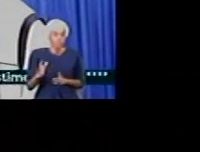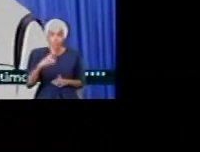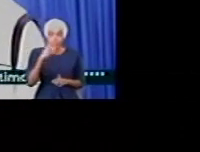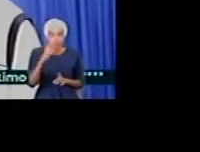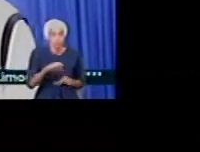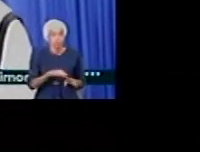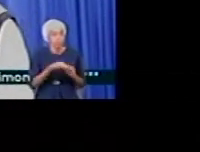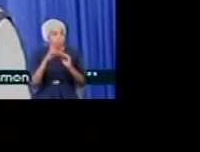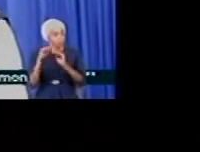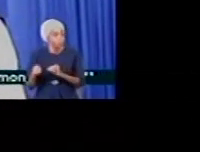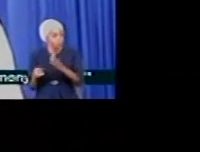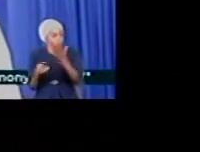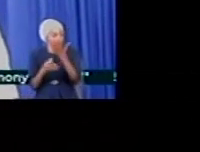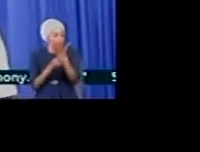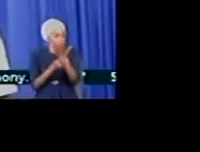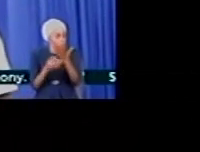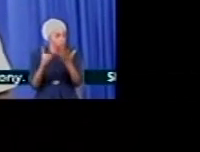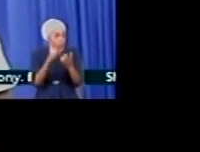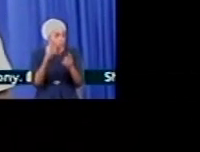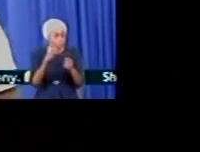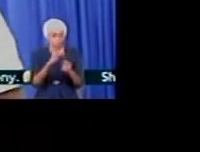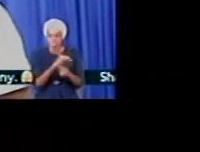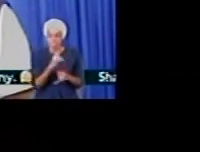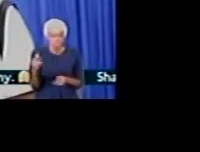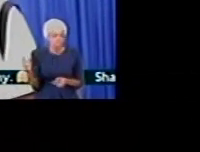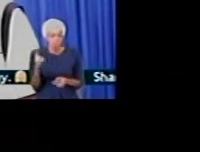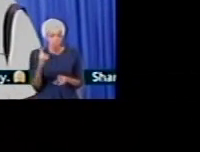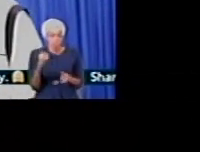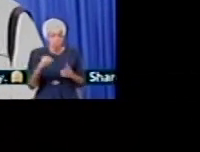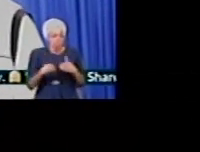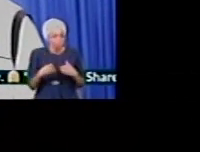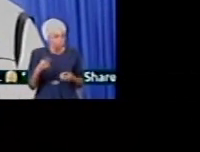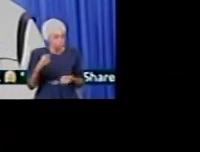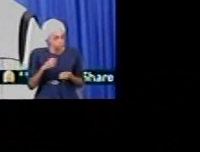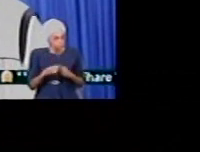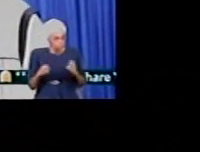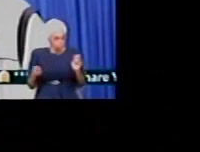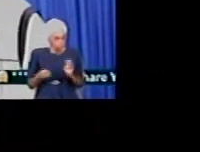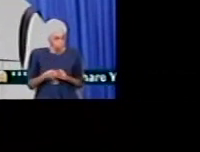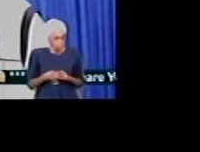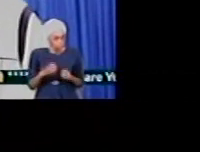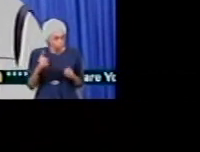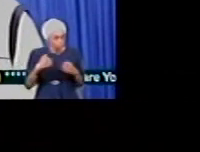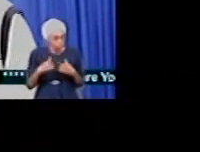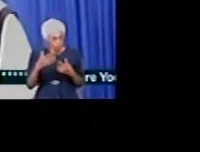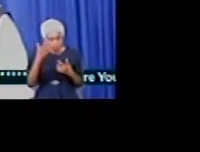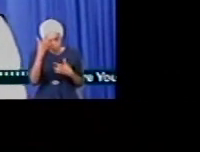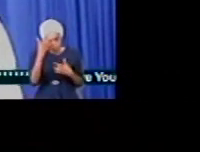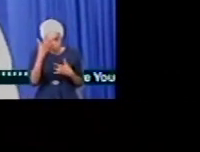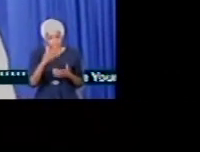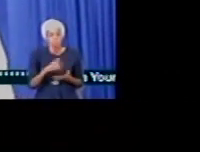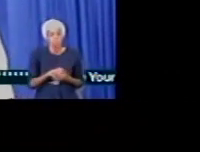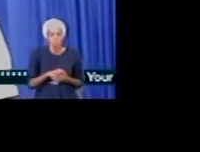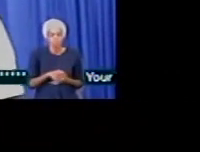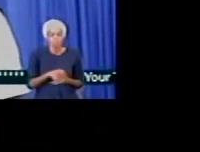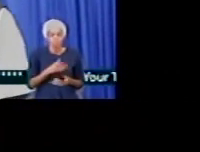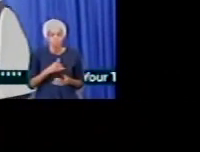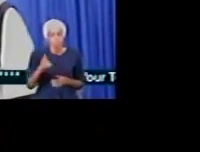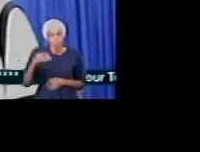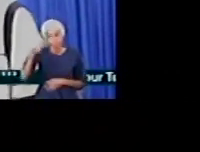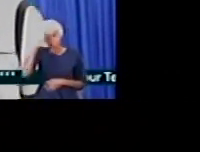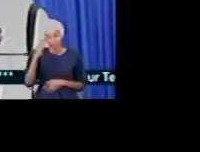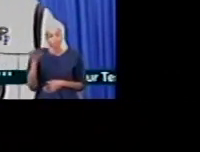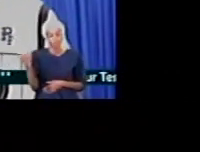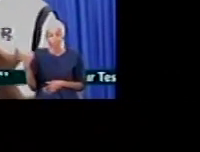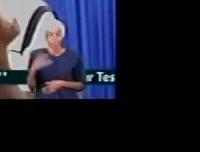that we feel is not okay with us, I was reluctant at first, but I just decided to